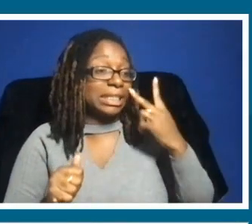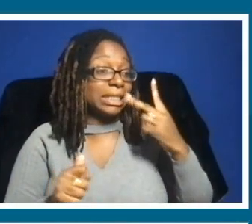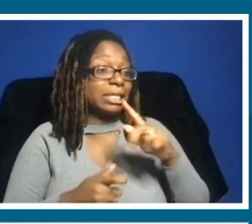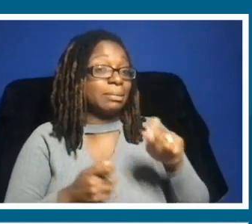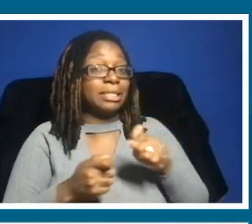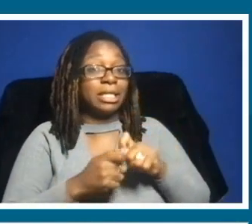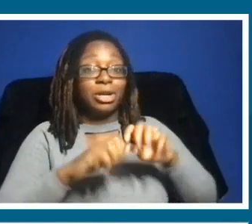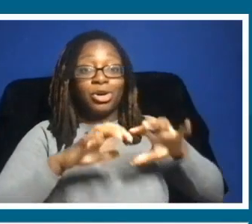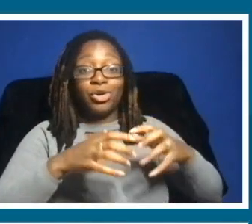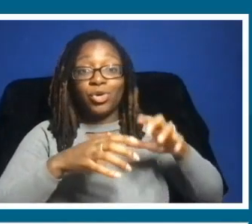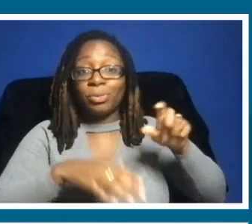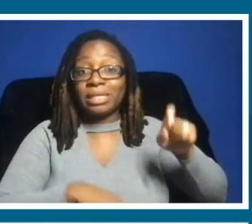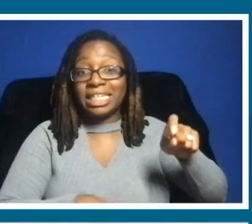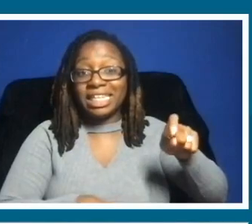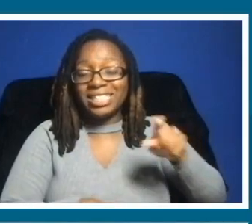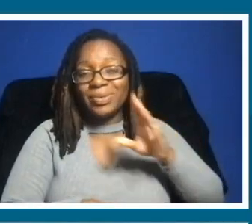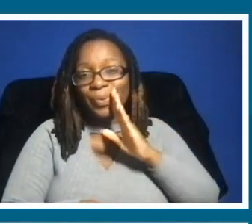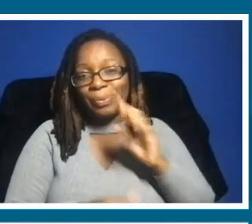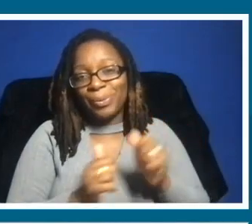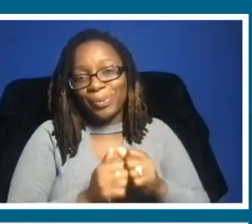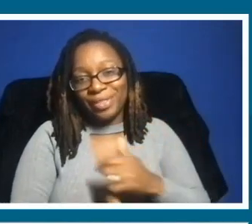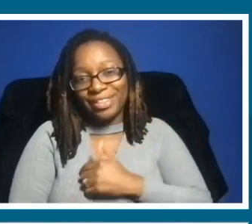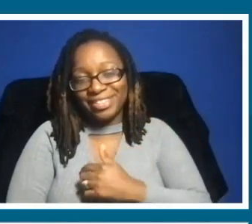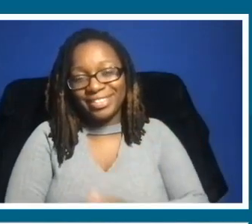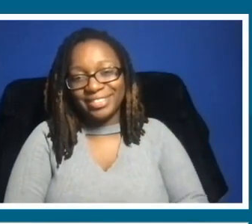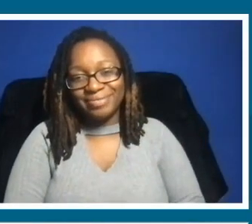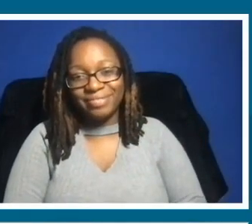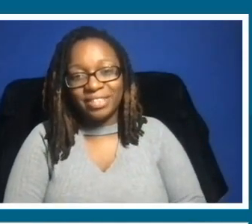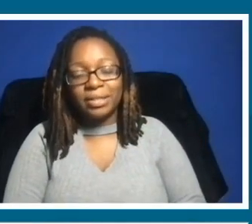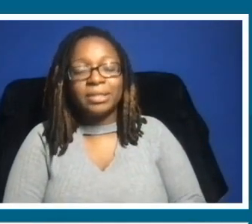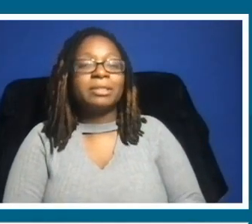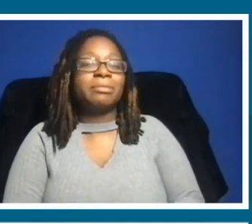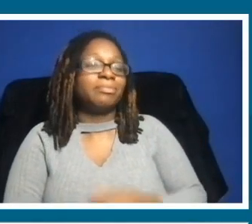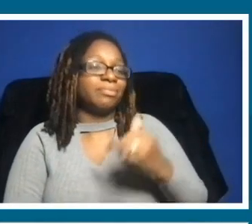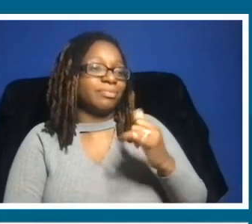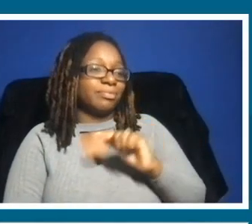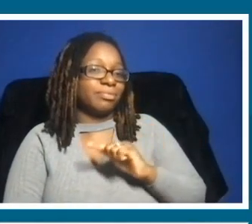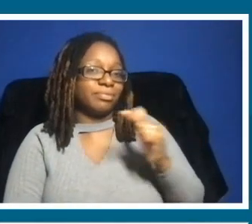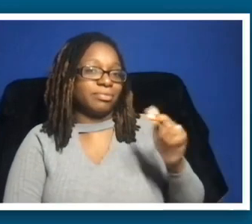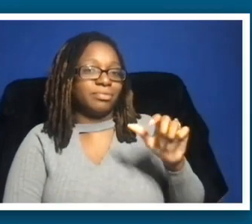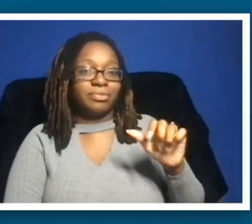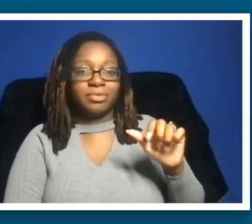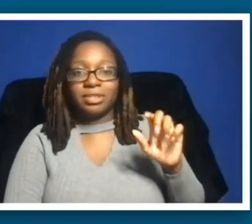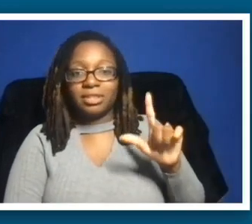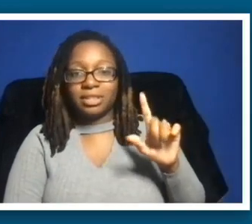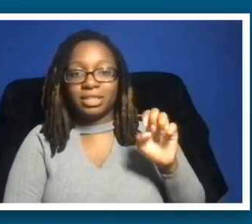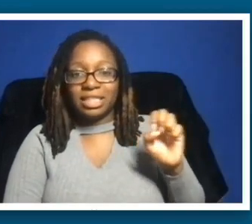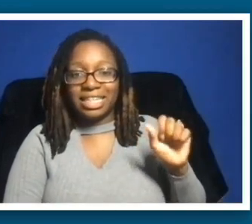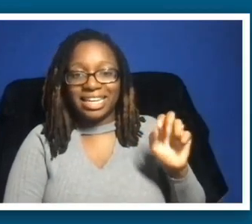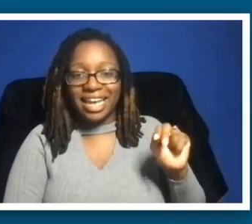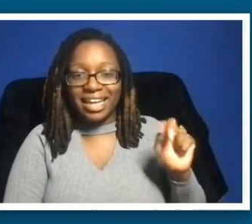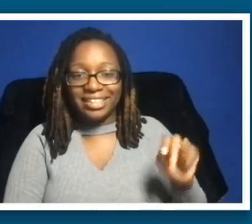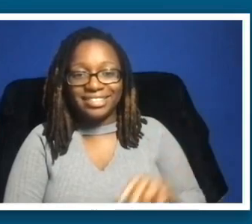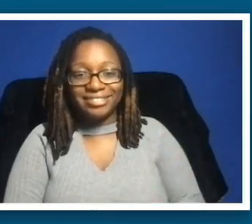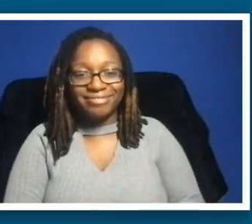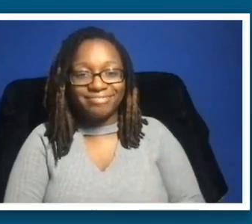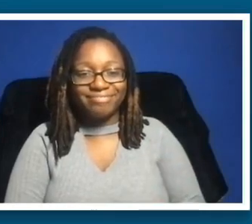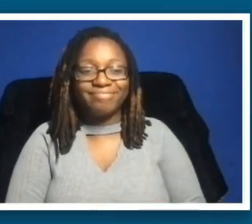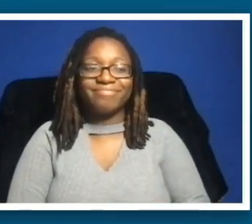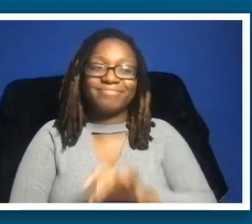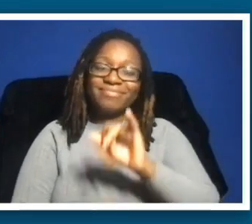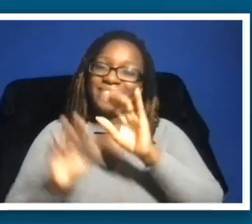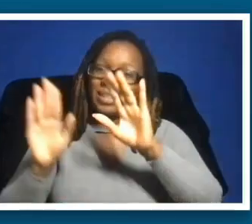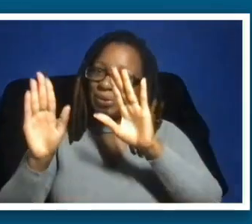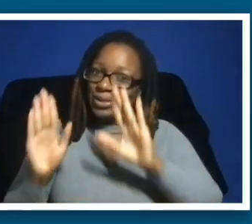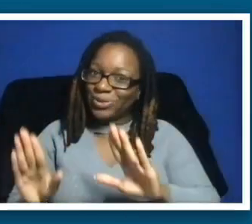group we expect to have with us. So with that, I'll pass it back to Leanne. Yeah, that was great, Allison. You really